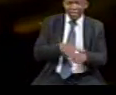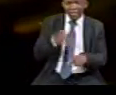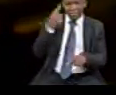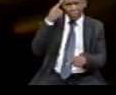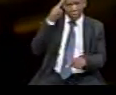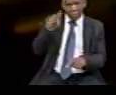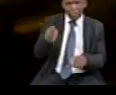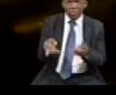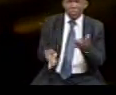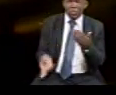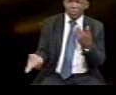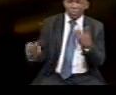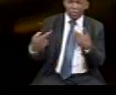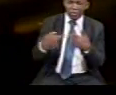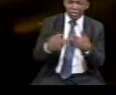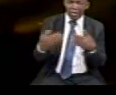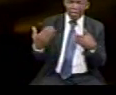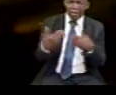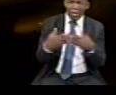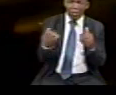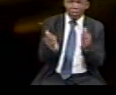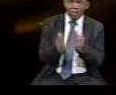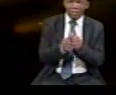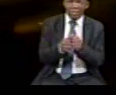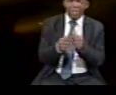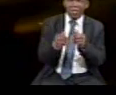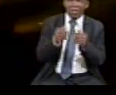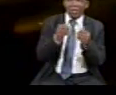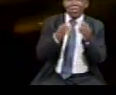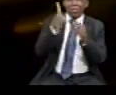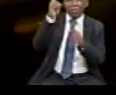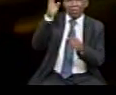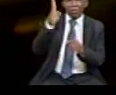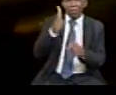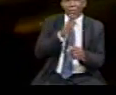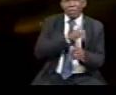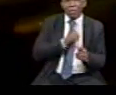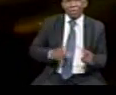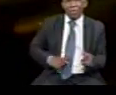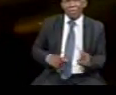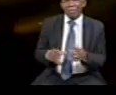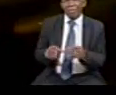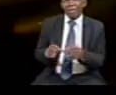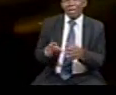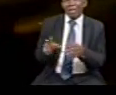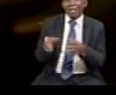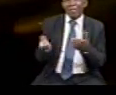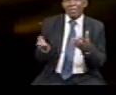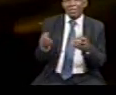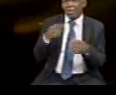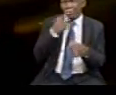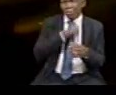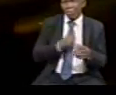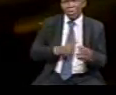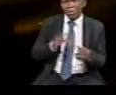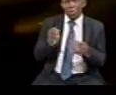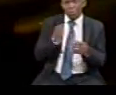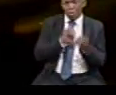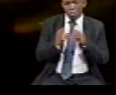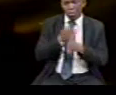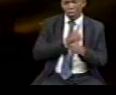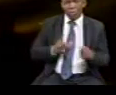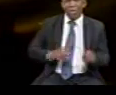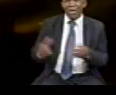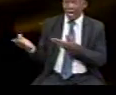unto him, to say, Lord, here I come, here I come. I come with my sacrifice to the altar. I bind it there. I take it not